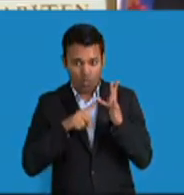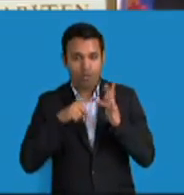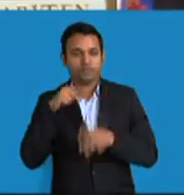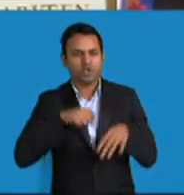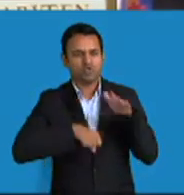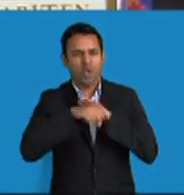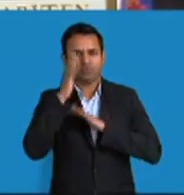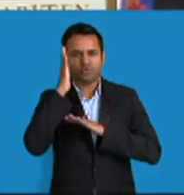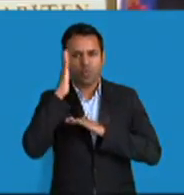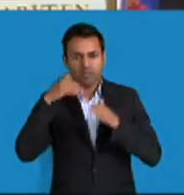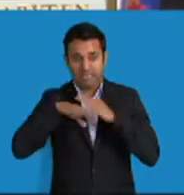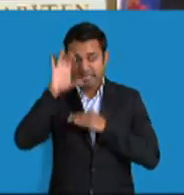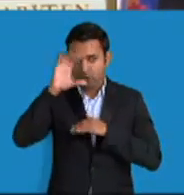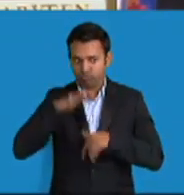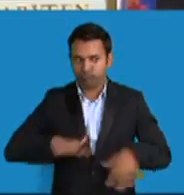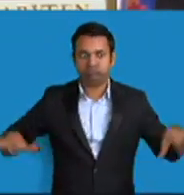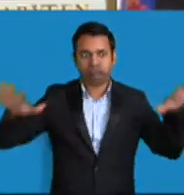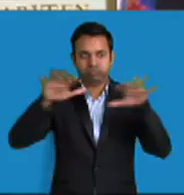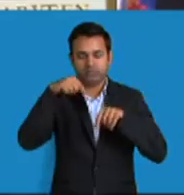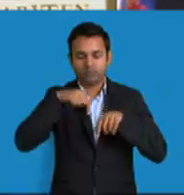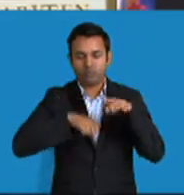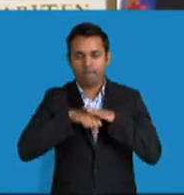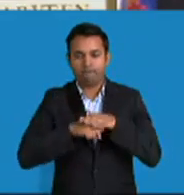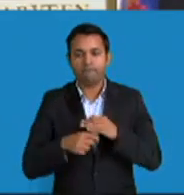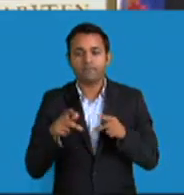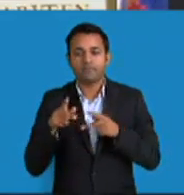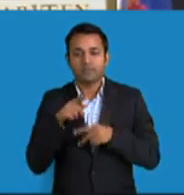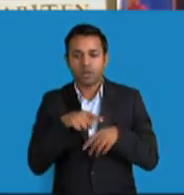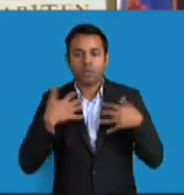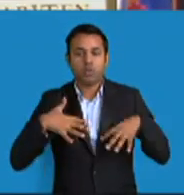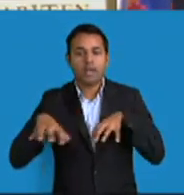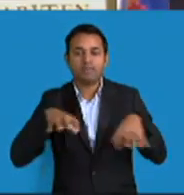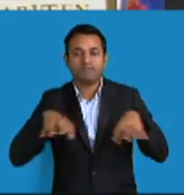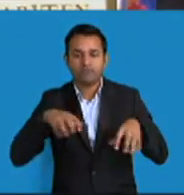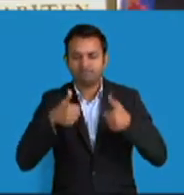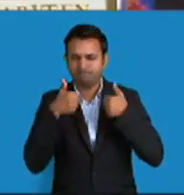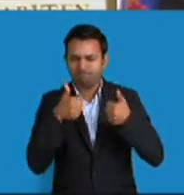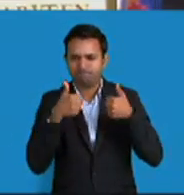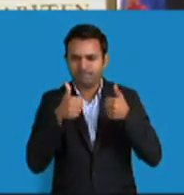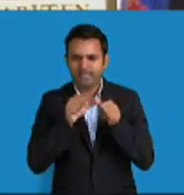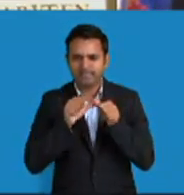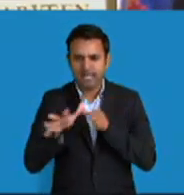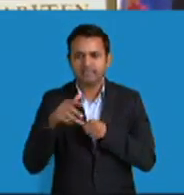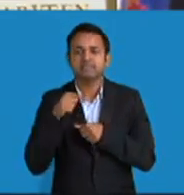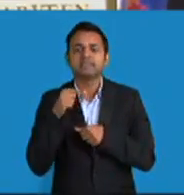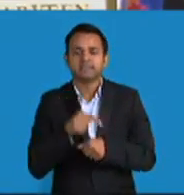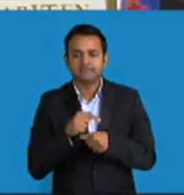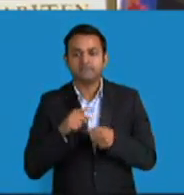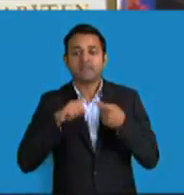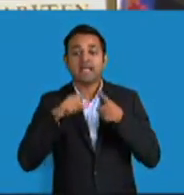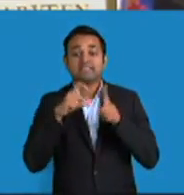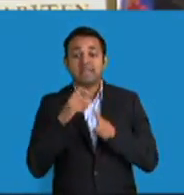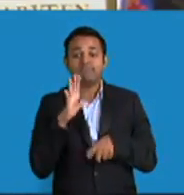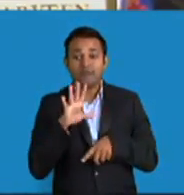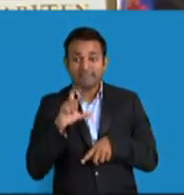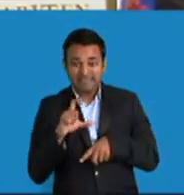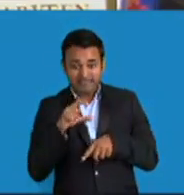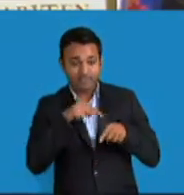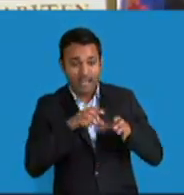when it comes to performance in Year 8 examination. In the ED's 5C category, out of 164